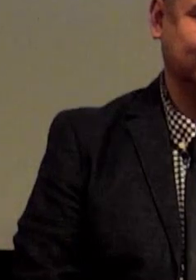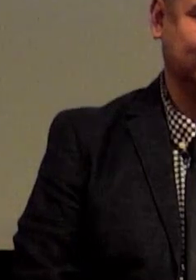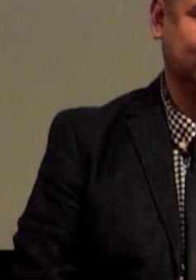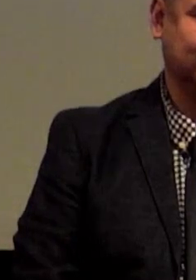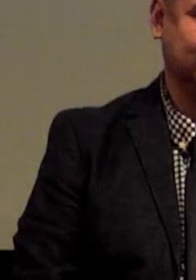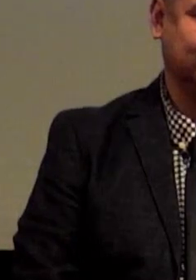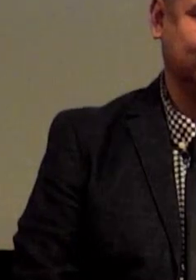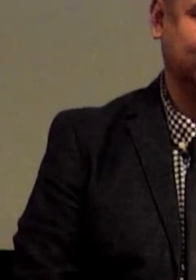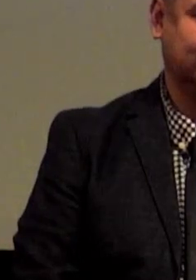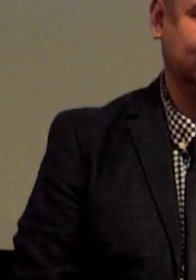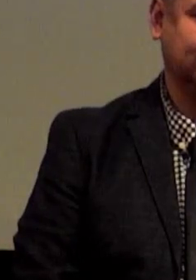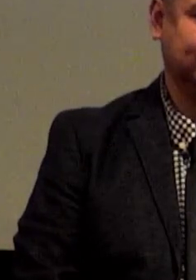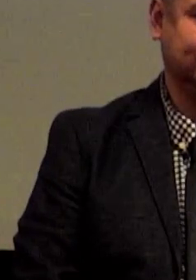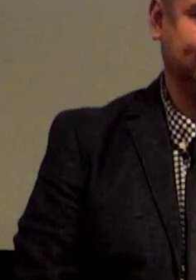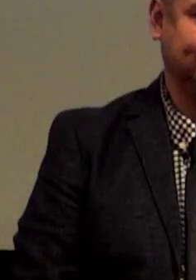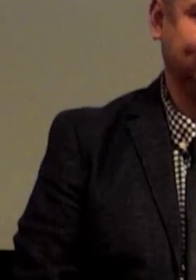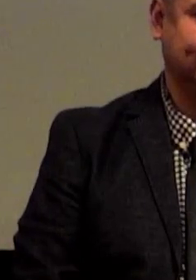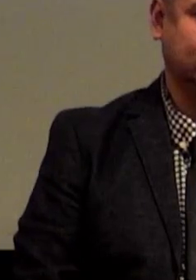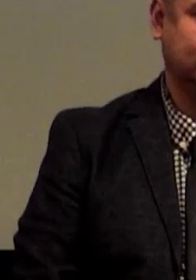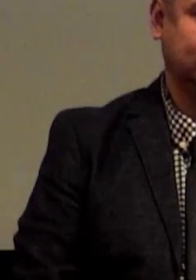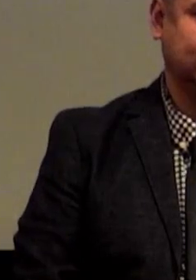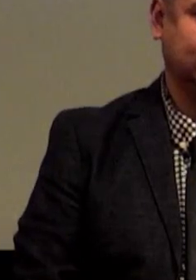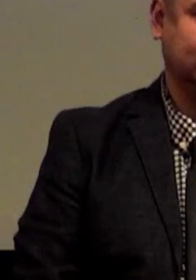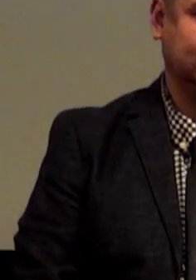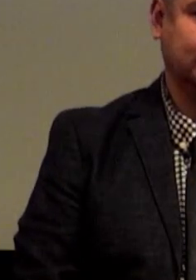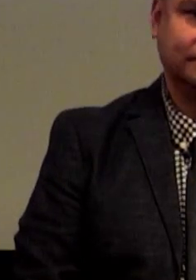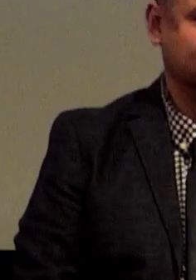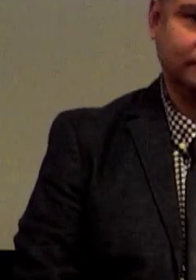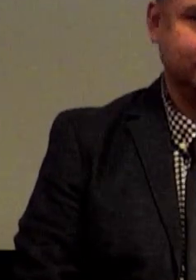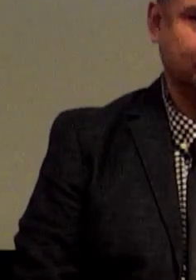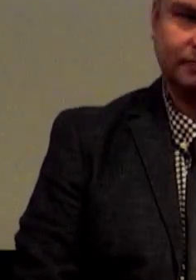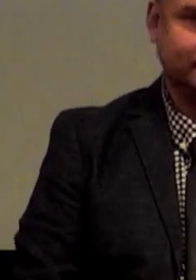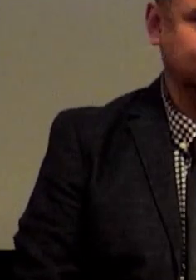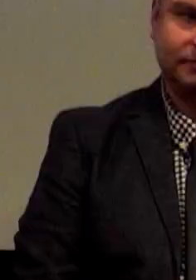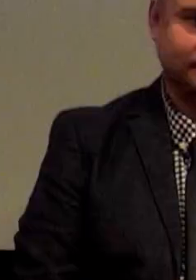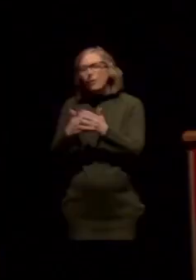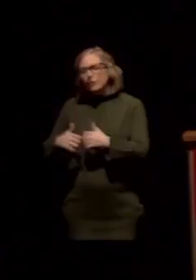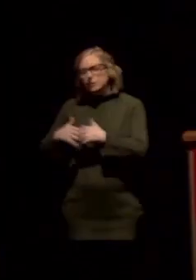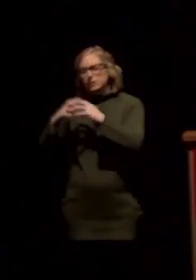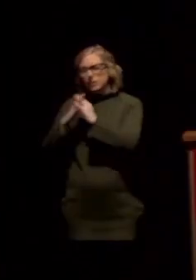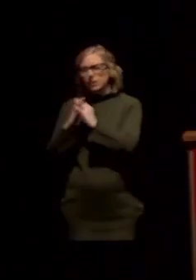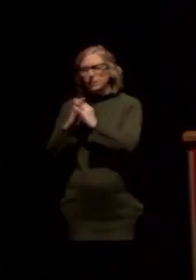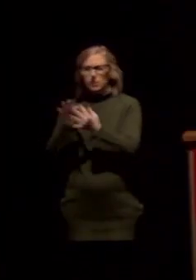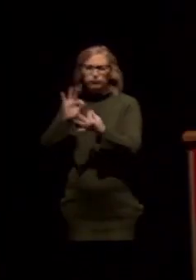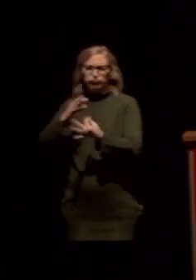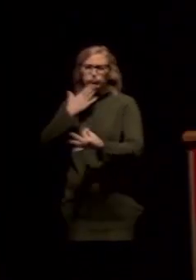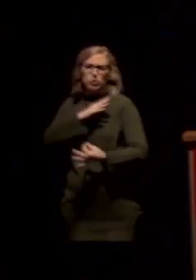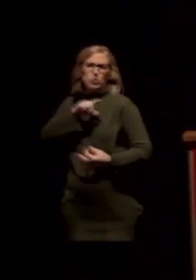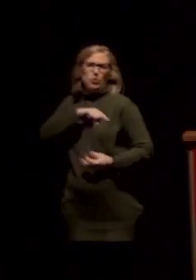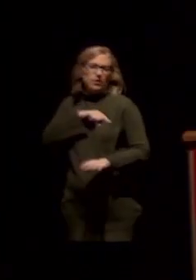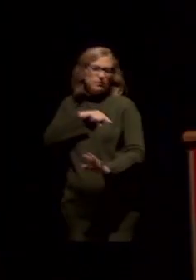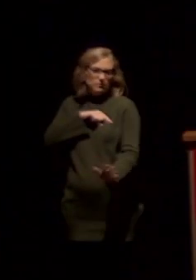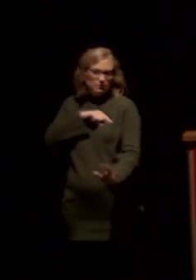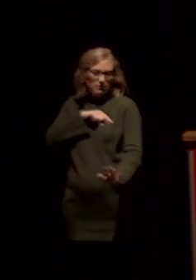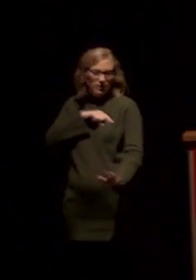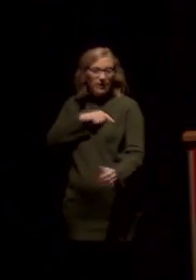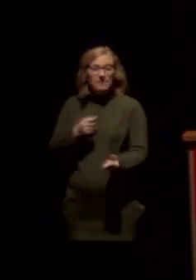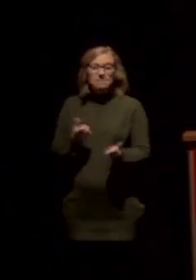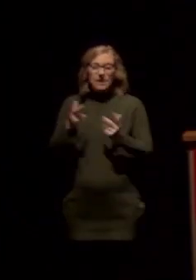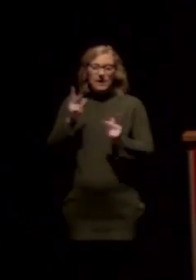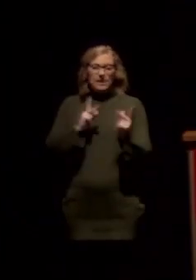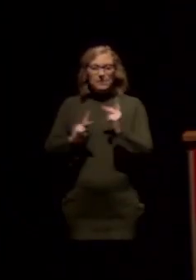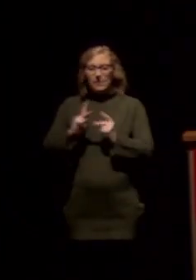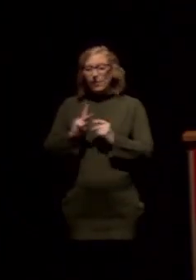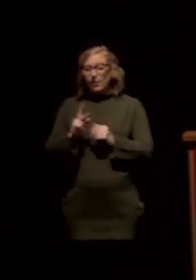mental health industry, I talked about exploding, not all those startups are quality startups. And a lot of people are sort of getting into